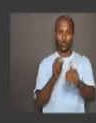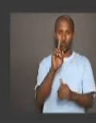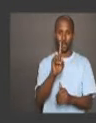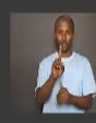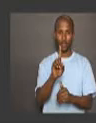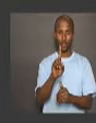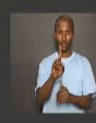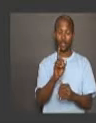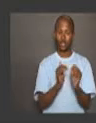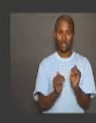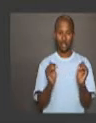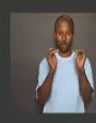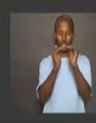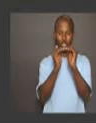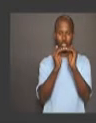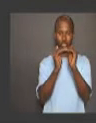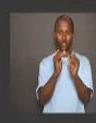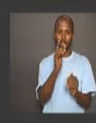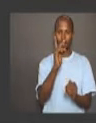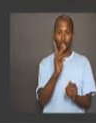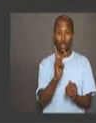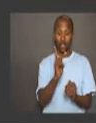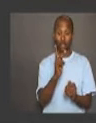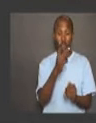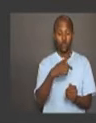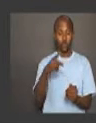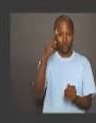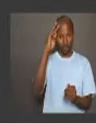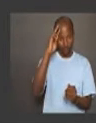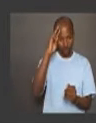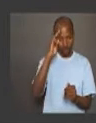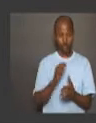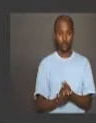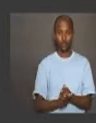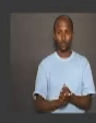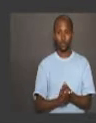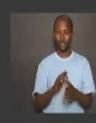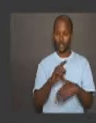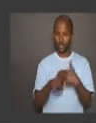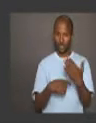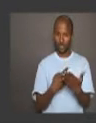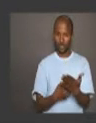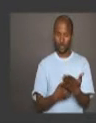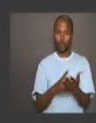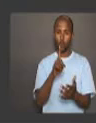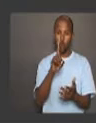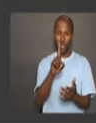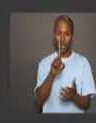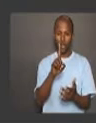1 equals k squared. Then